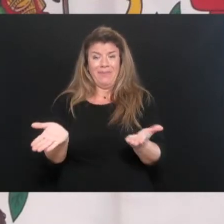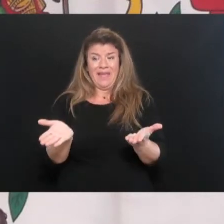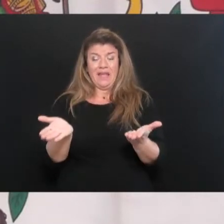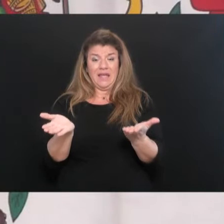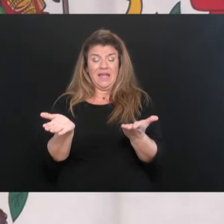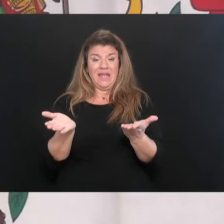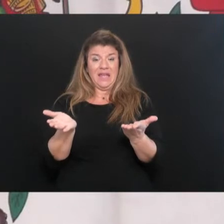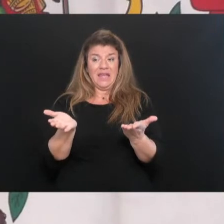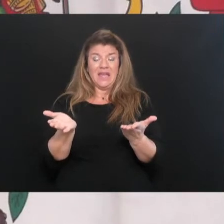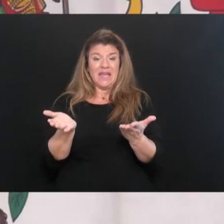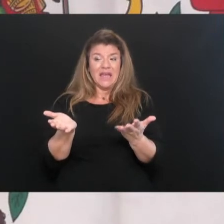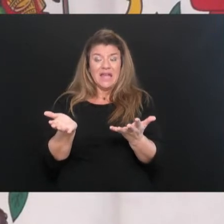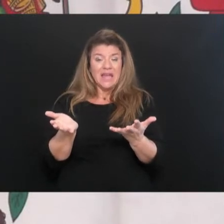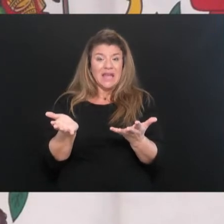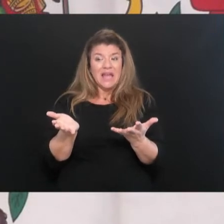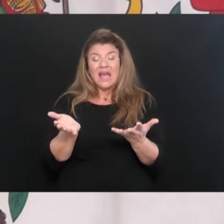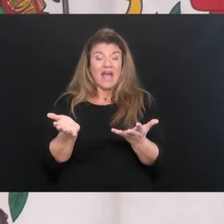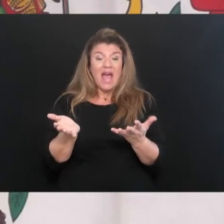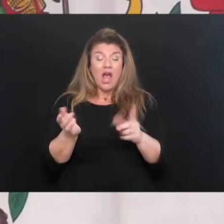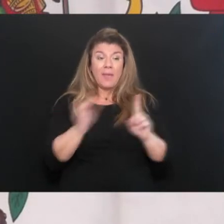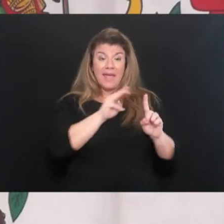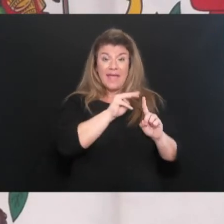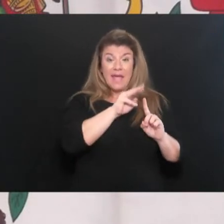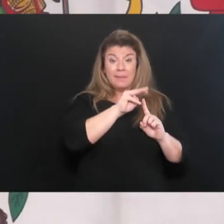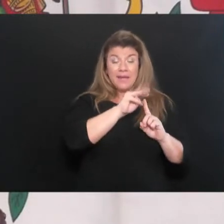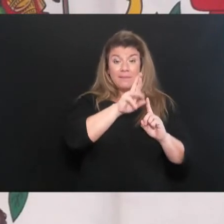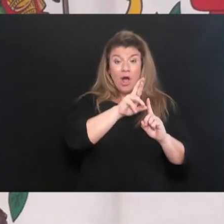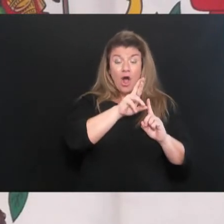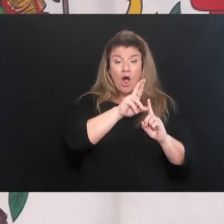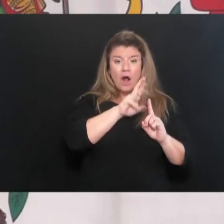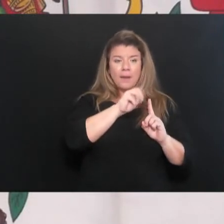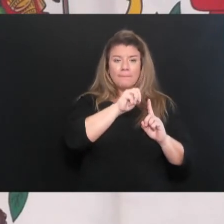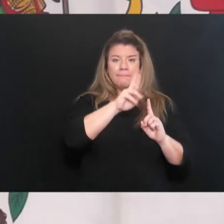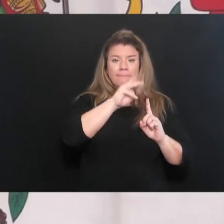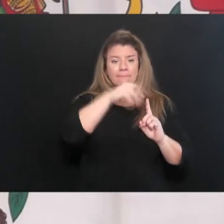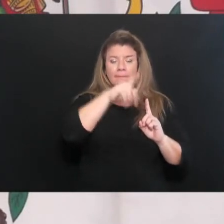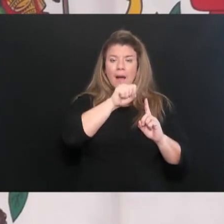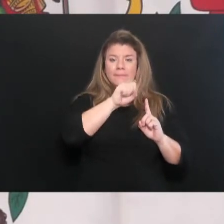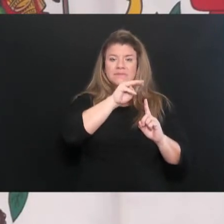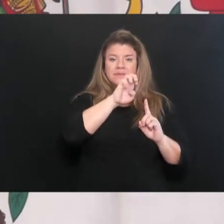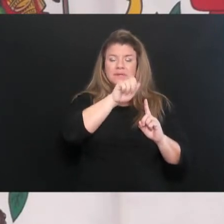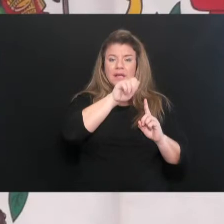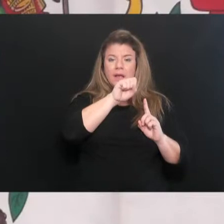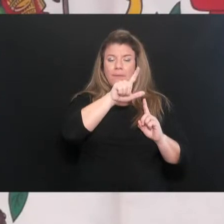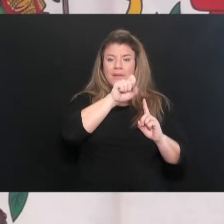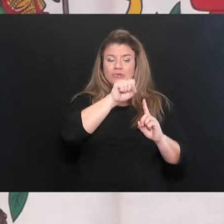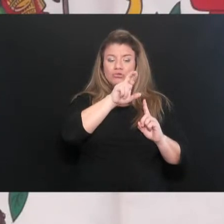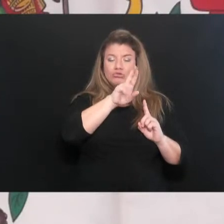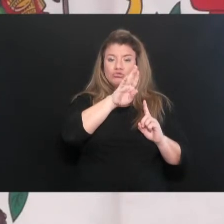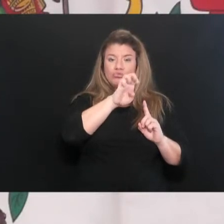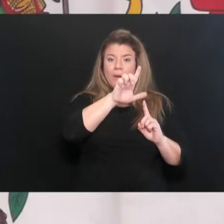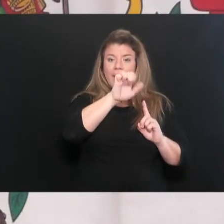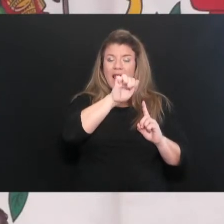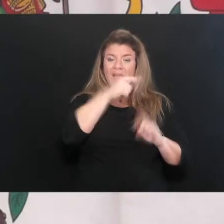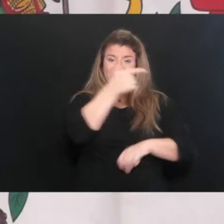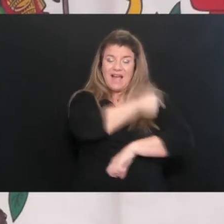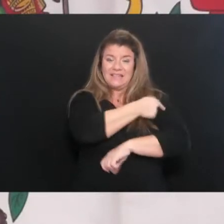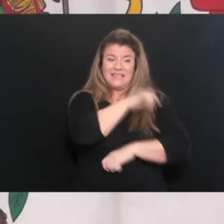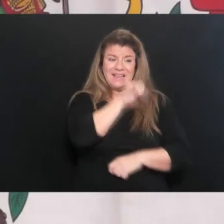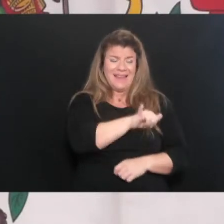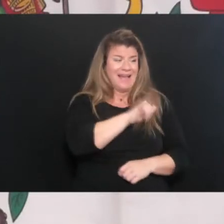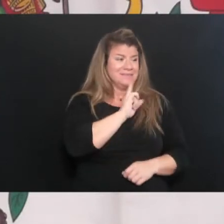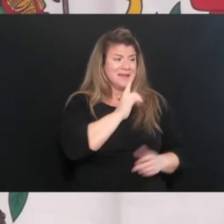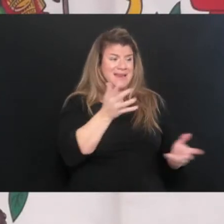the measles and mumps and rubella, or mumps, measles, and rubella, vaccines such as that, they